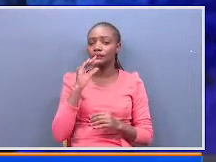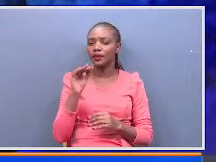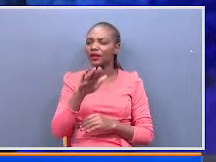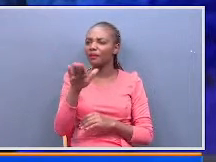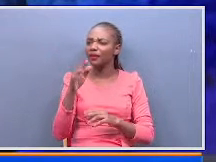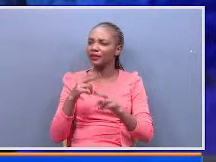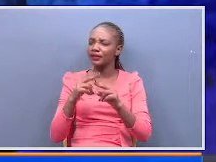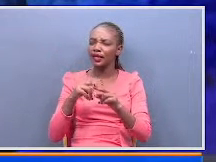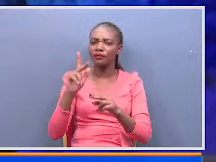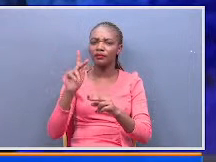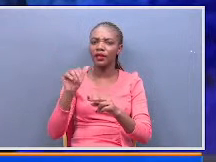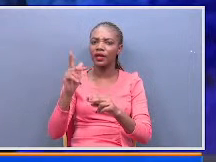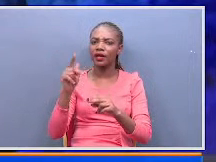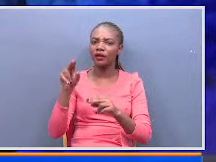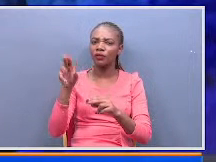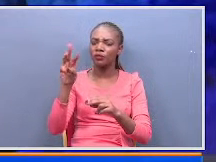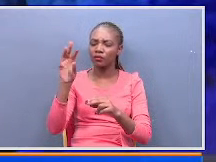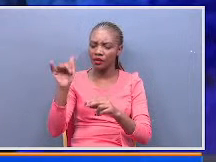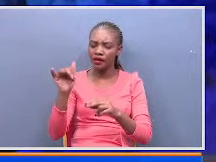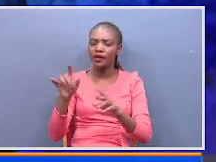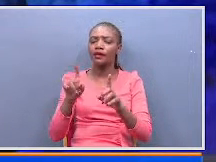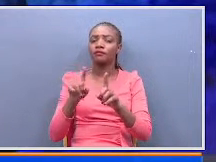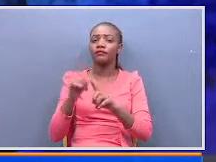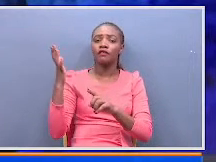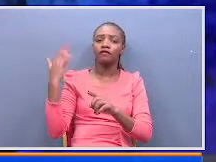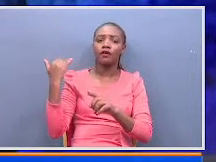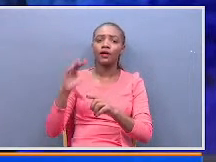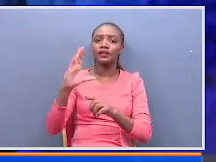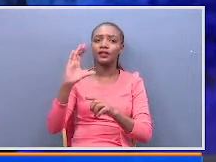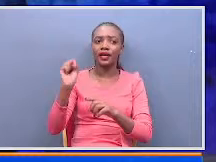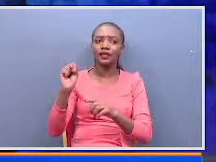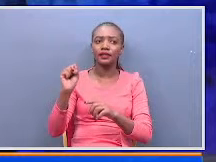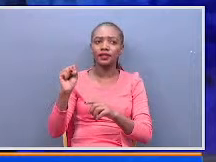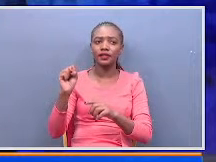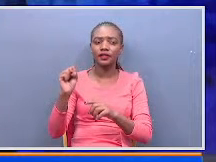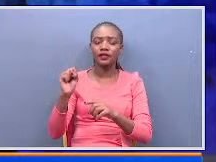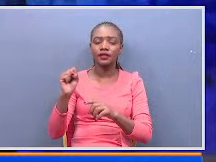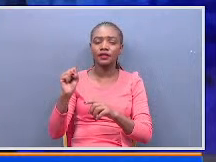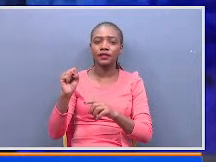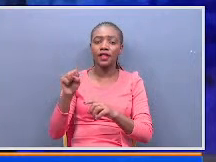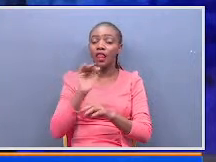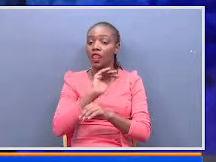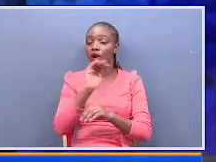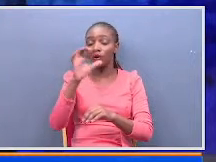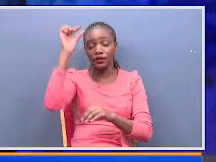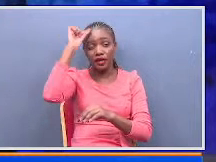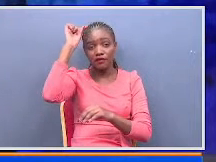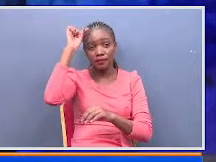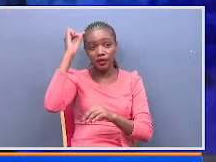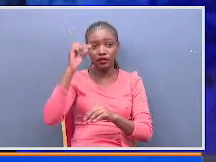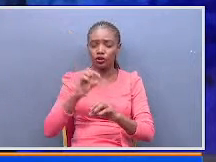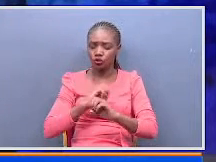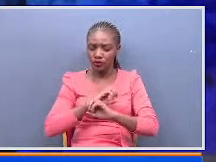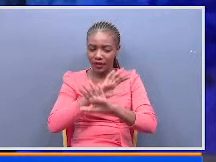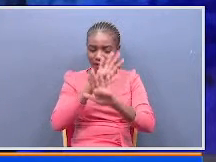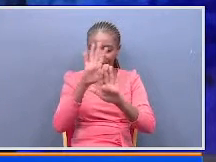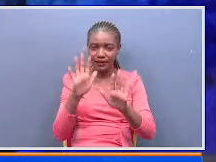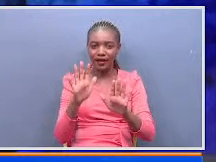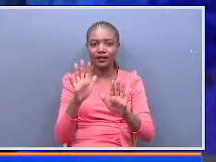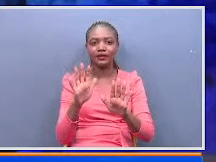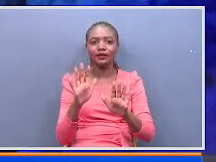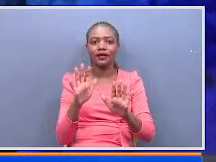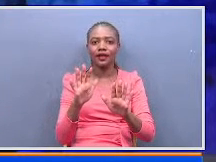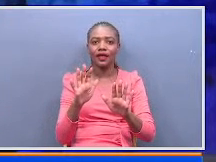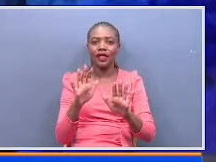Kakuma, Turkana West Sub-County and former Cabinet Secretary John Munyes asked the government to clearly mark off the